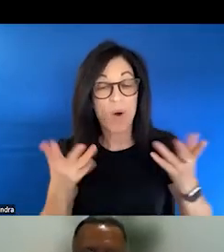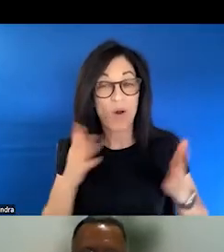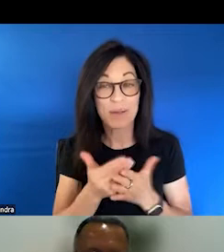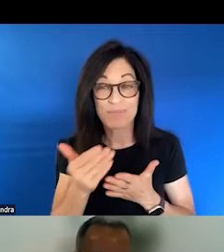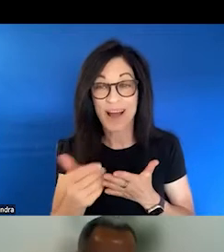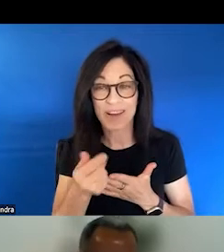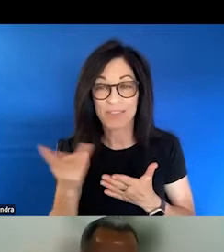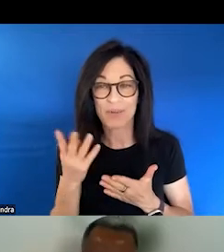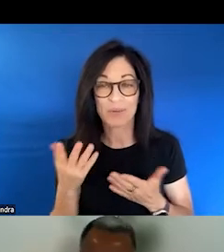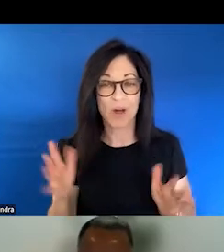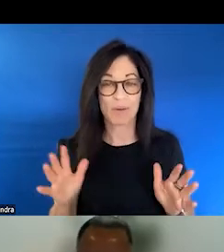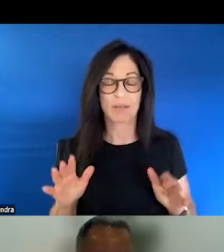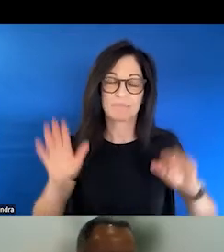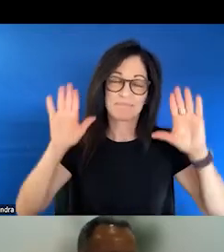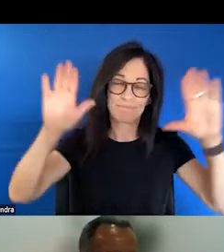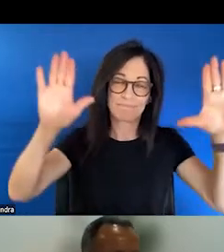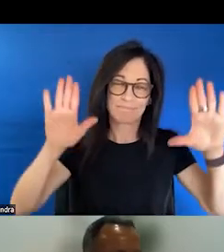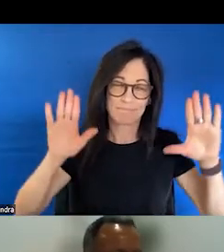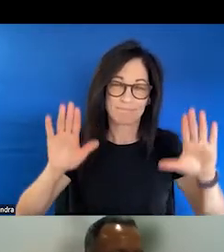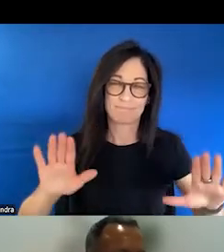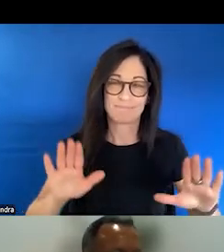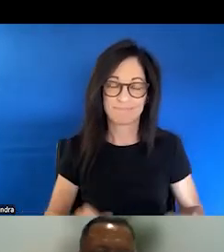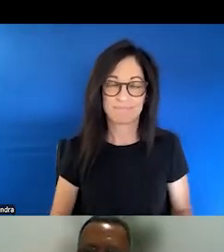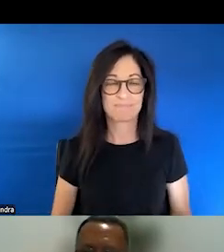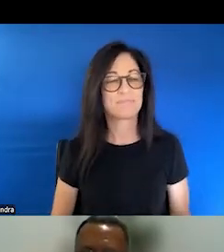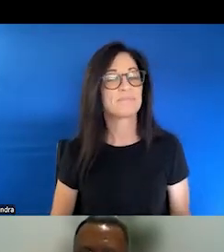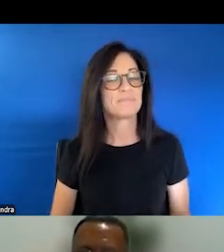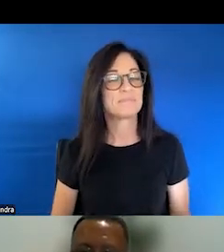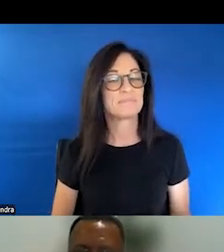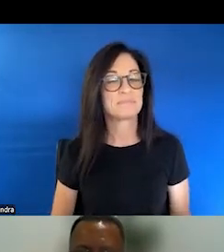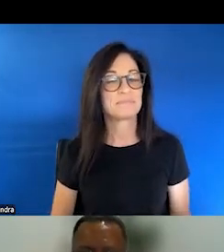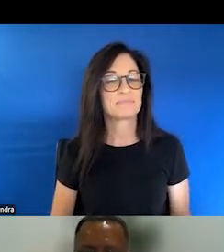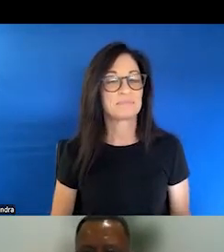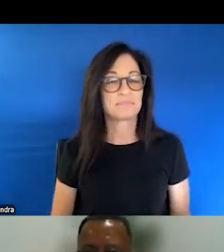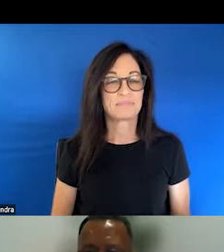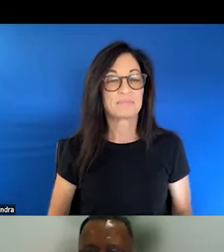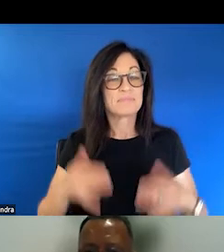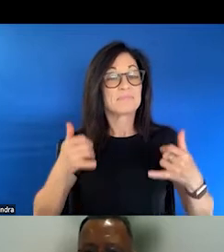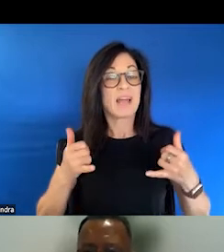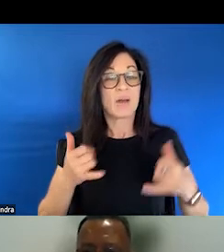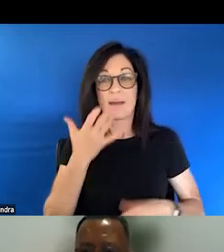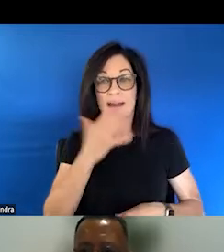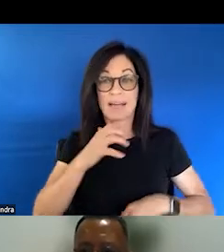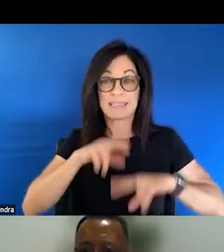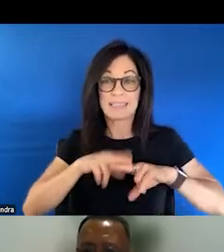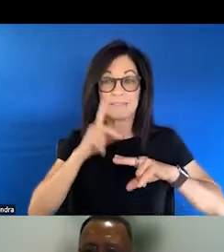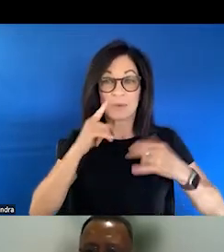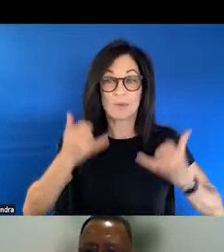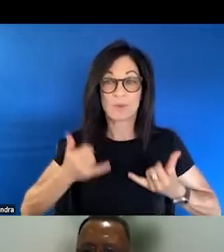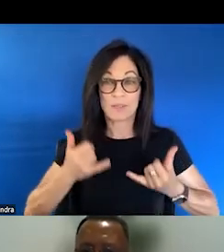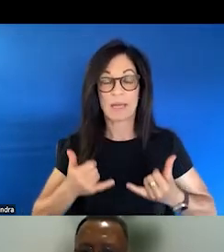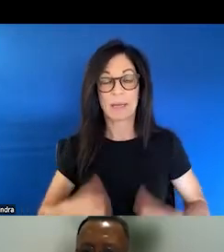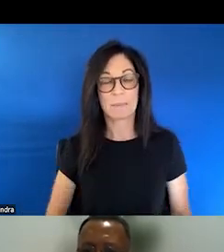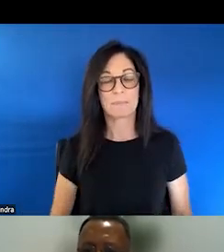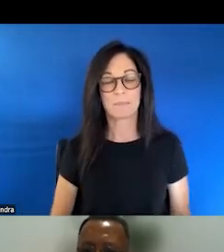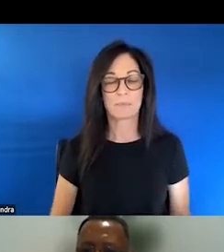few already. That is phenomenal. So moving ahead, we're going to go to the hot seat for today. And I'm